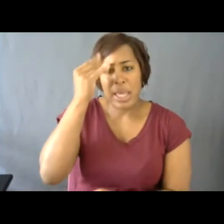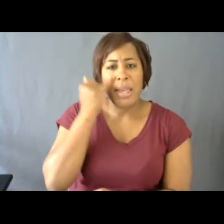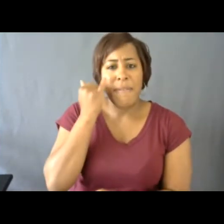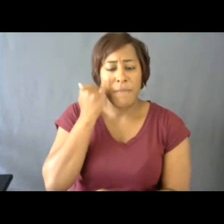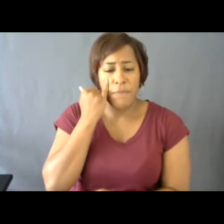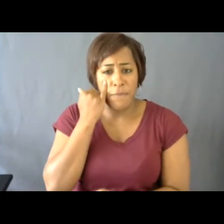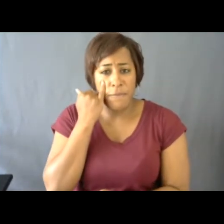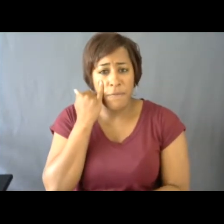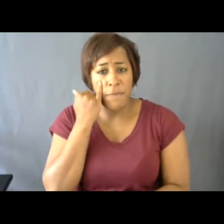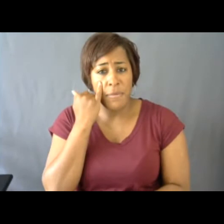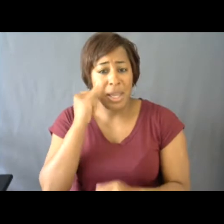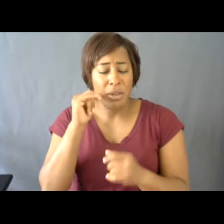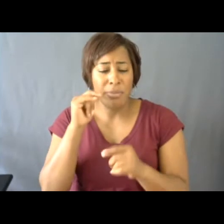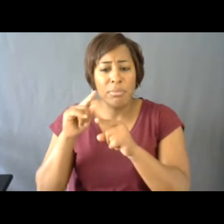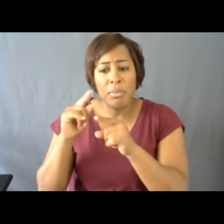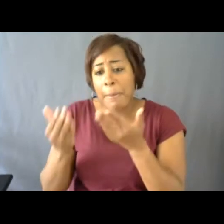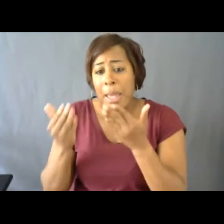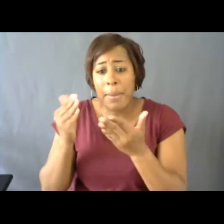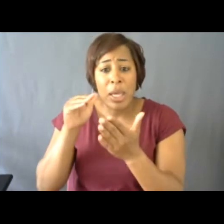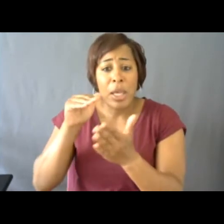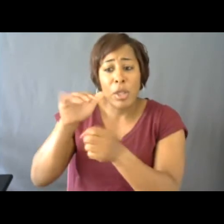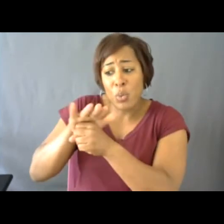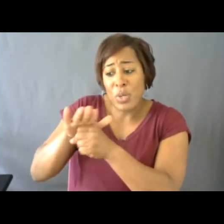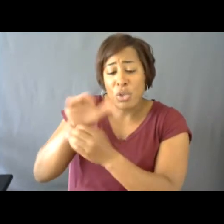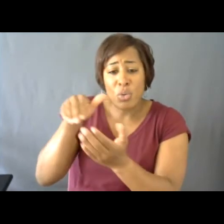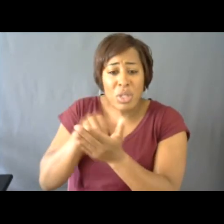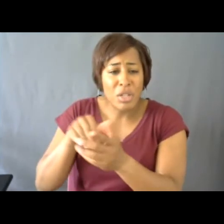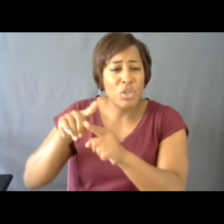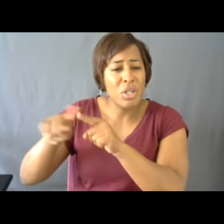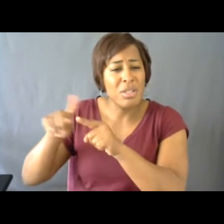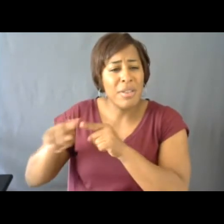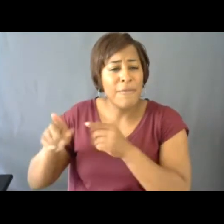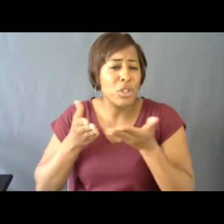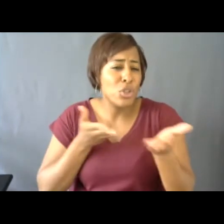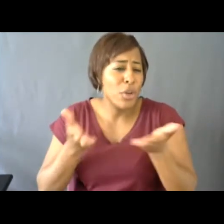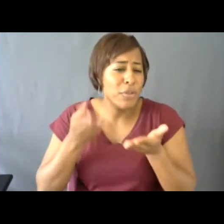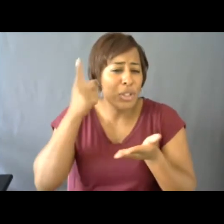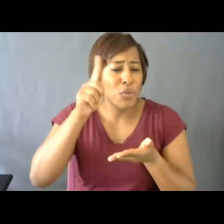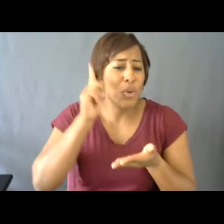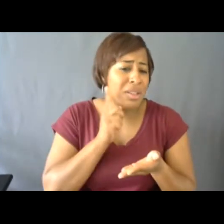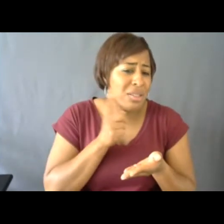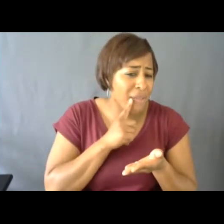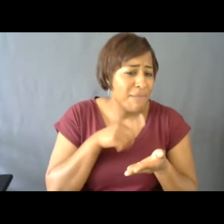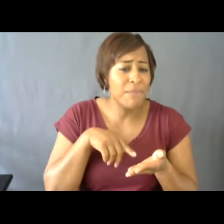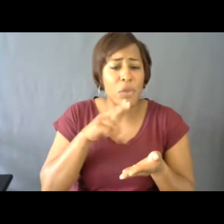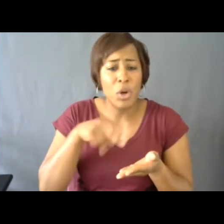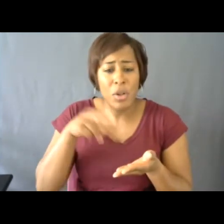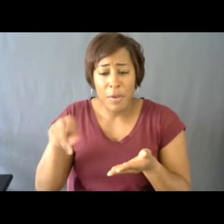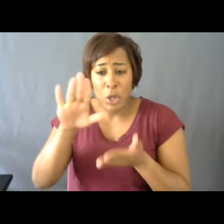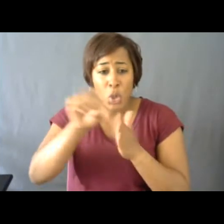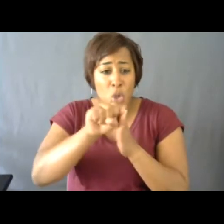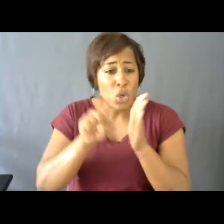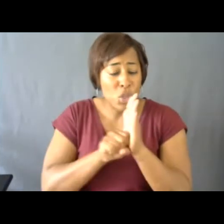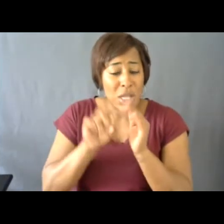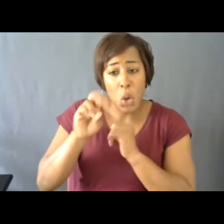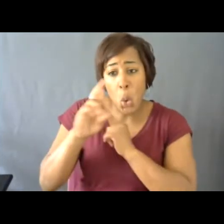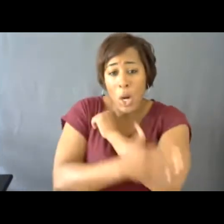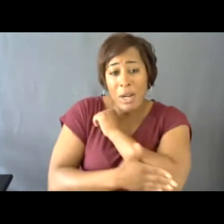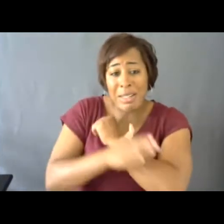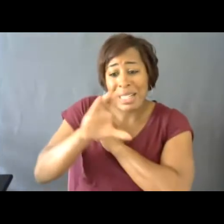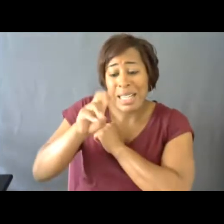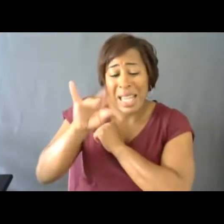the regional centers and the different services for the deaf in your community or state or county will give you an idea of how to do that in the future. But